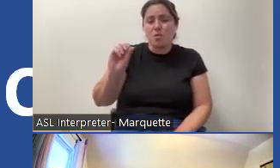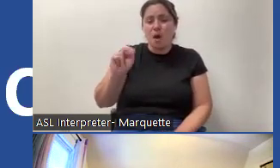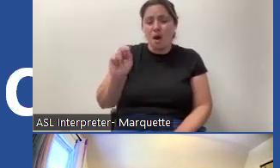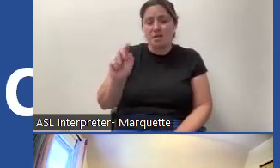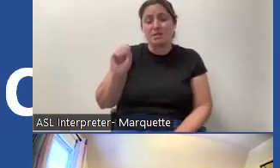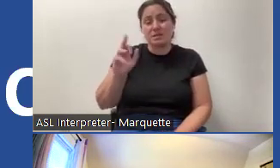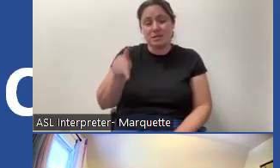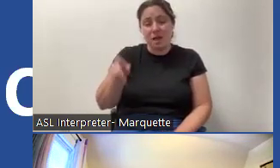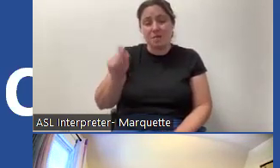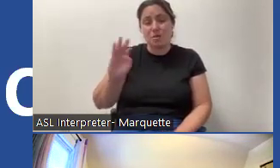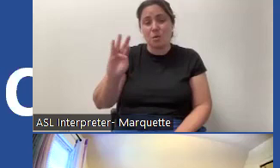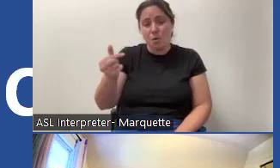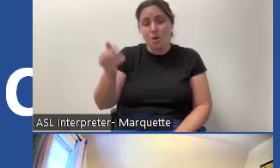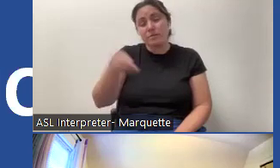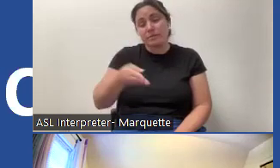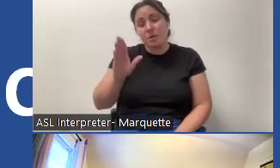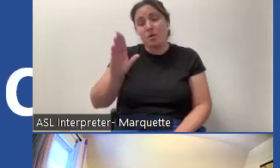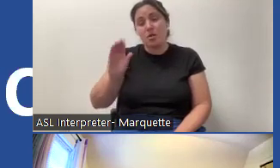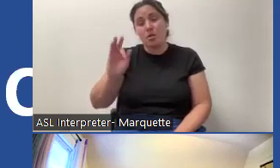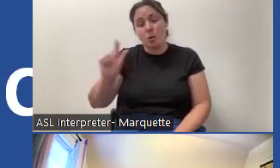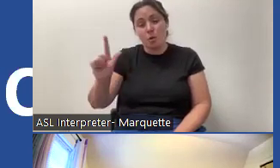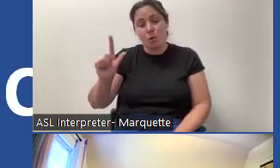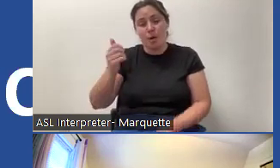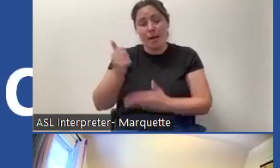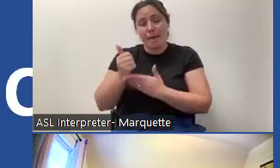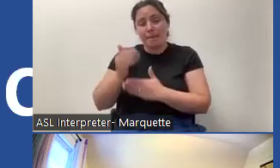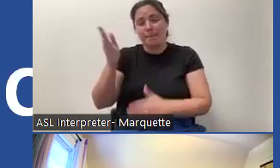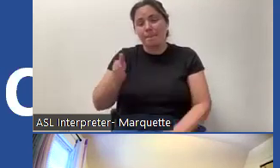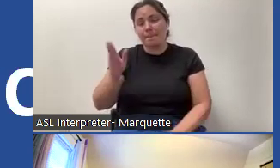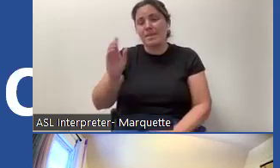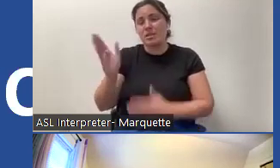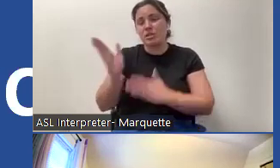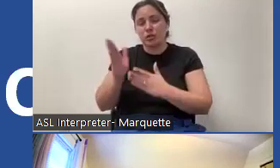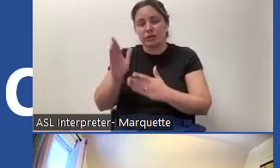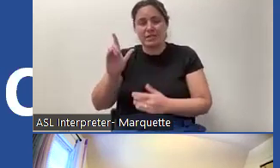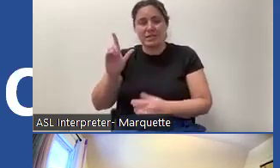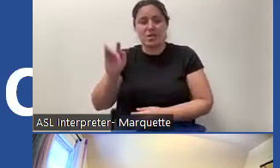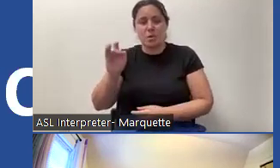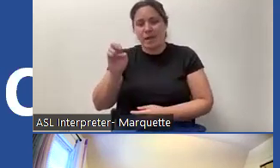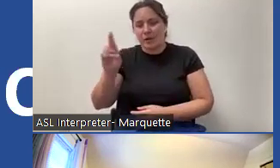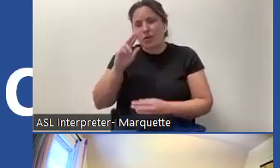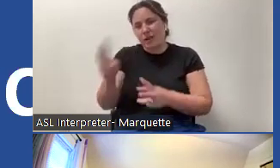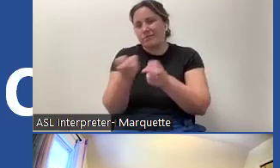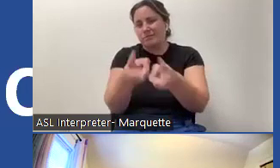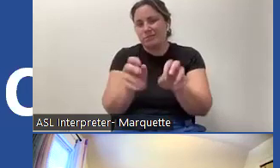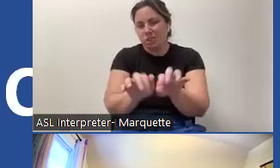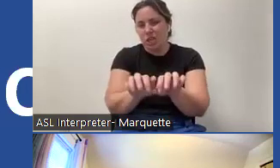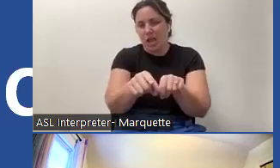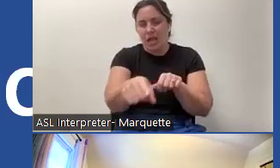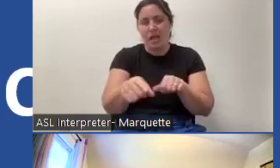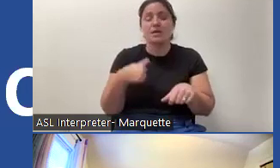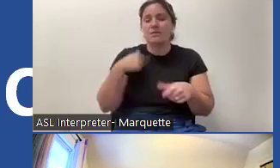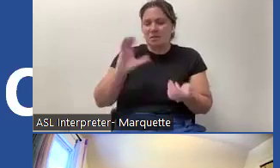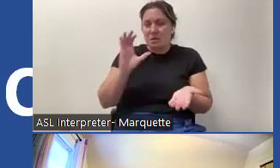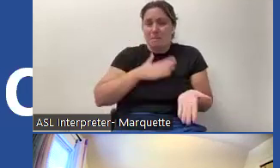www.careeronestop.org/local help/service locator. And I think they can plug that link in the chat to check out where your local center